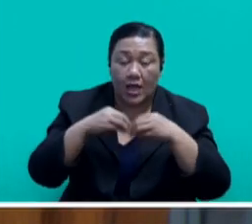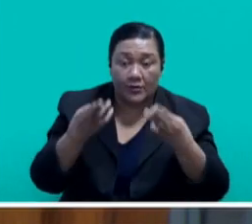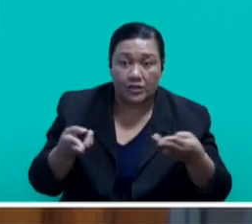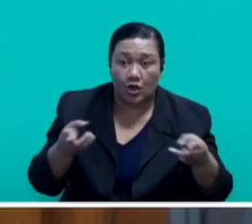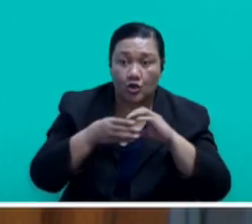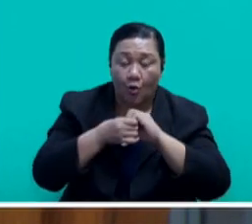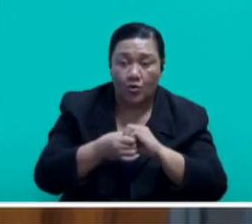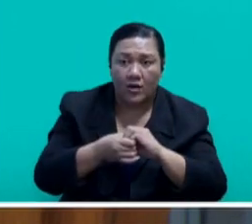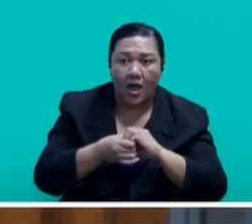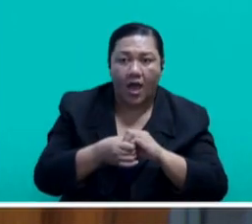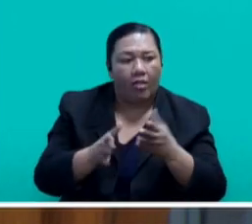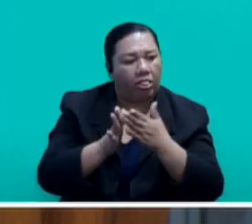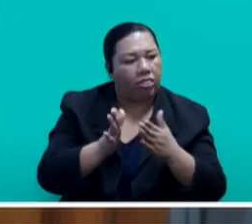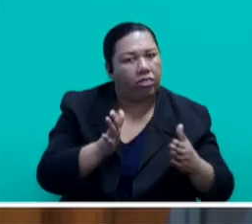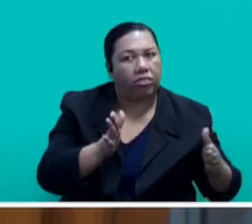for far too long.